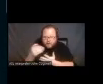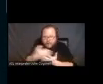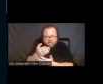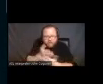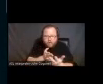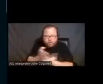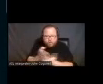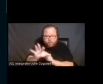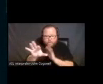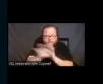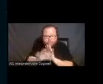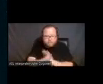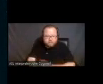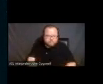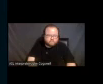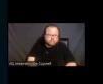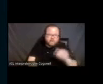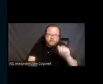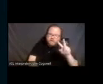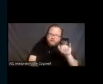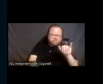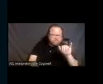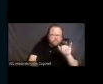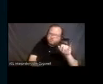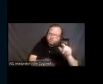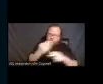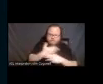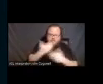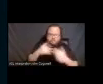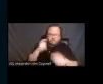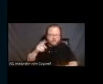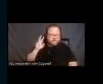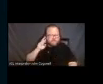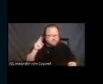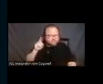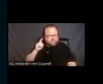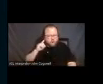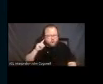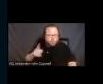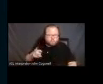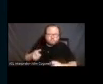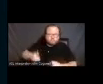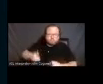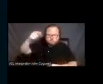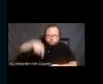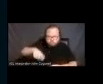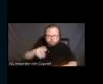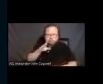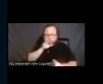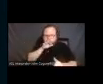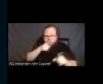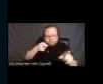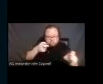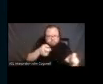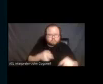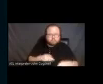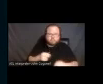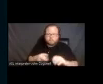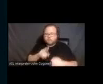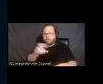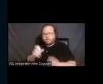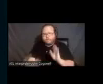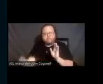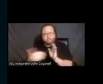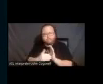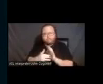The ATI is easy to use. With it you can adjust the volume, speech rate, make your selections and if necessary, replay the instructions at any